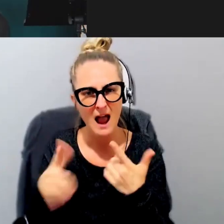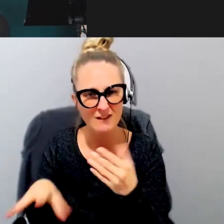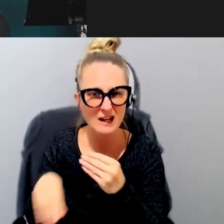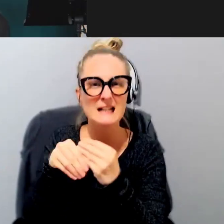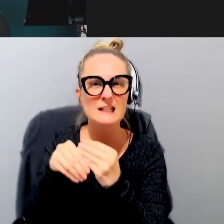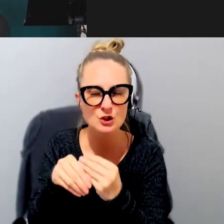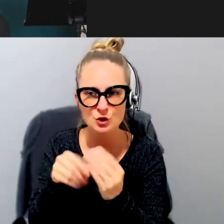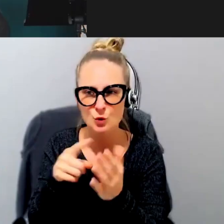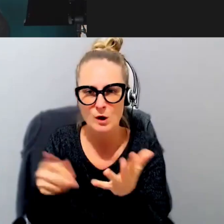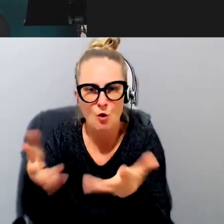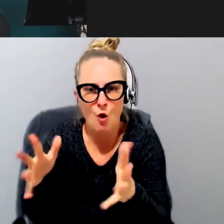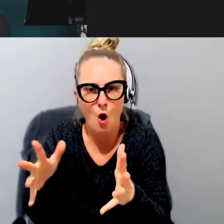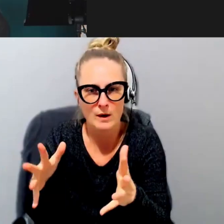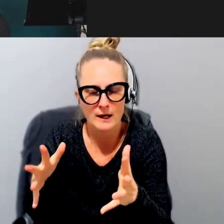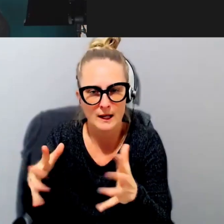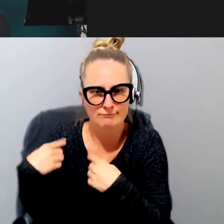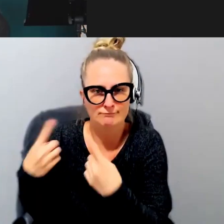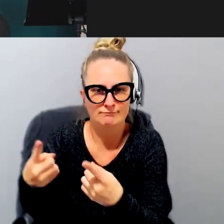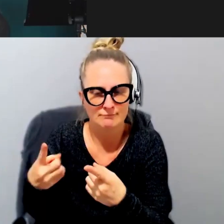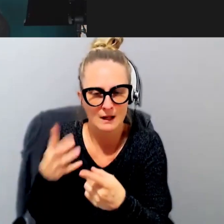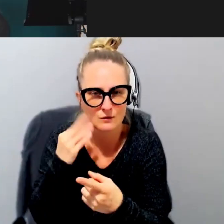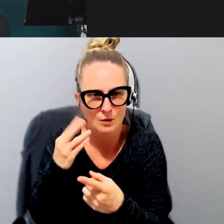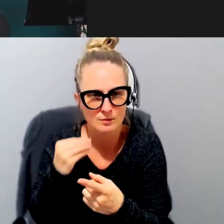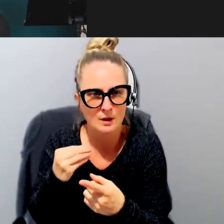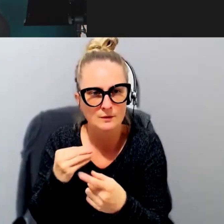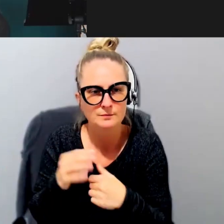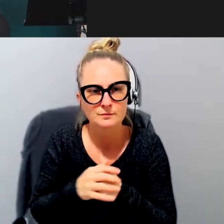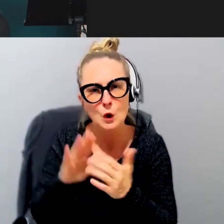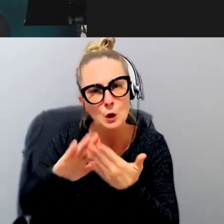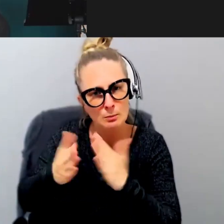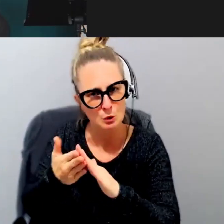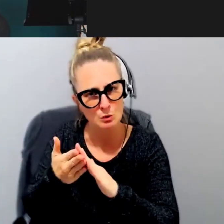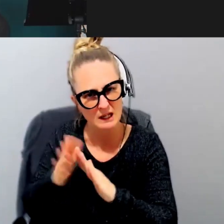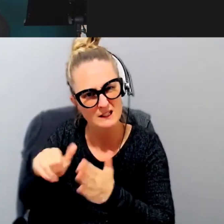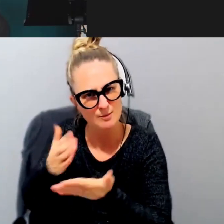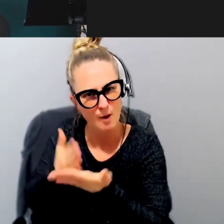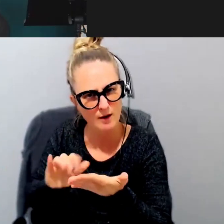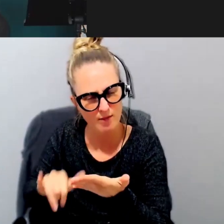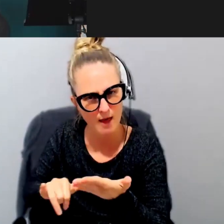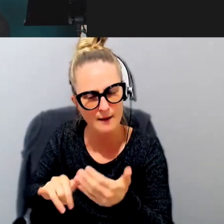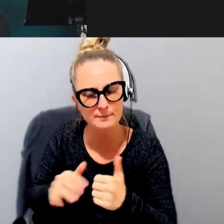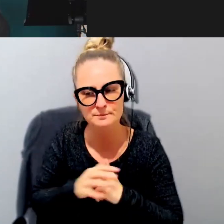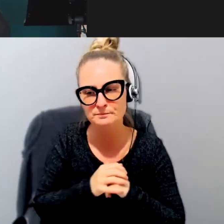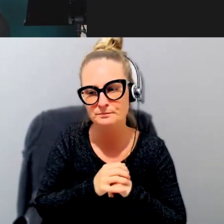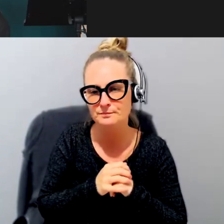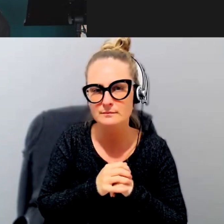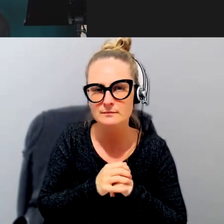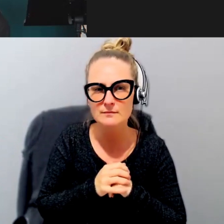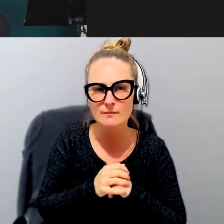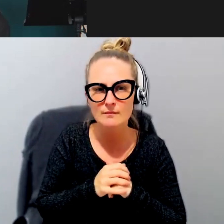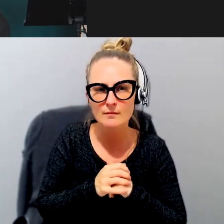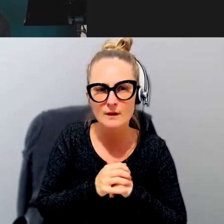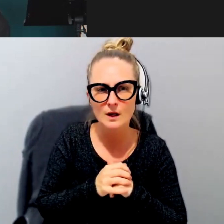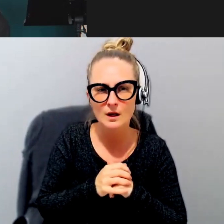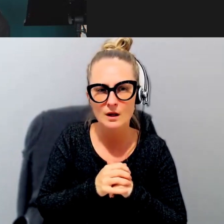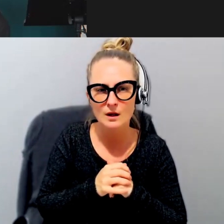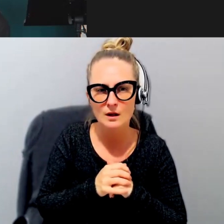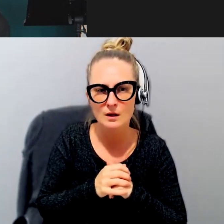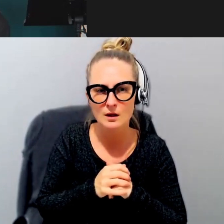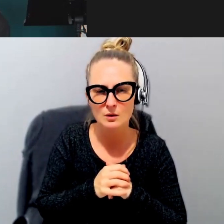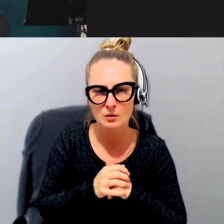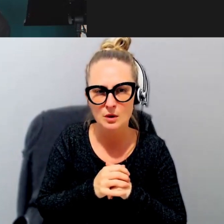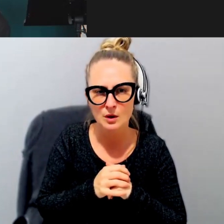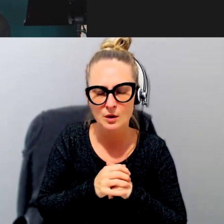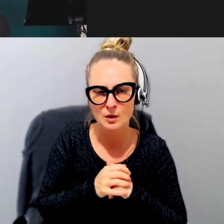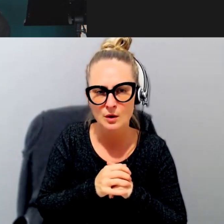Community is part of that meaning and value, but we're a pretty heady group of people in